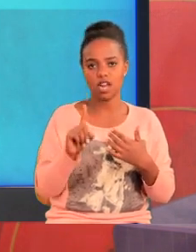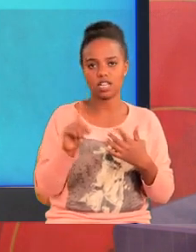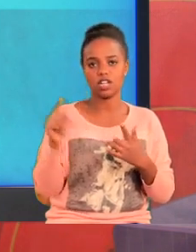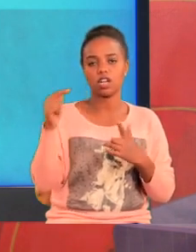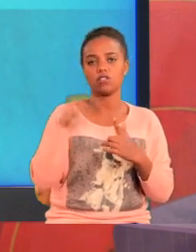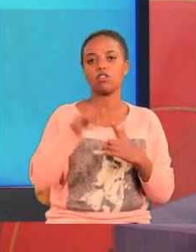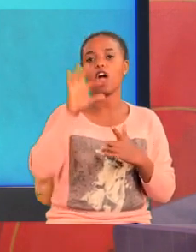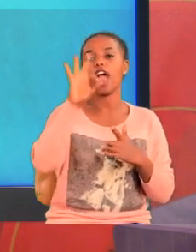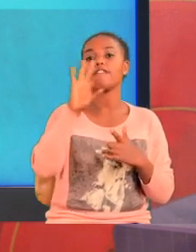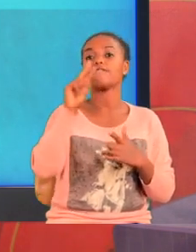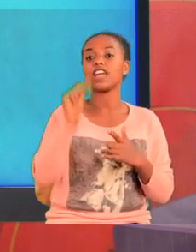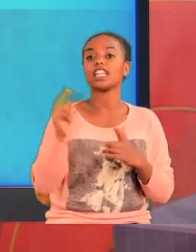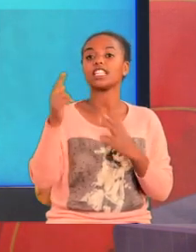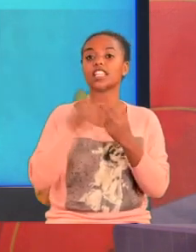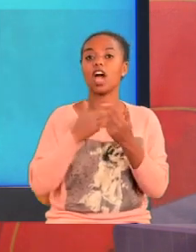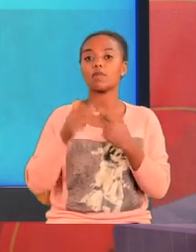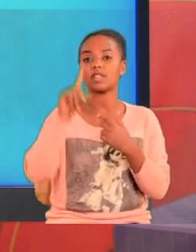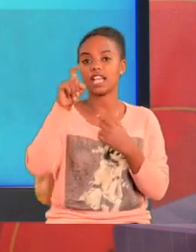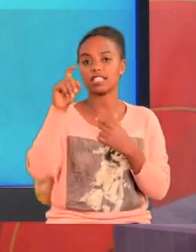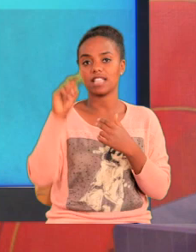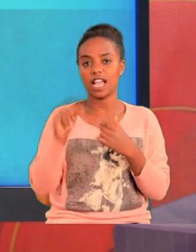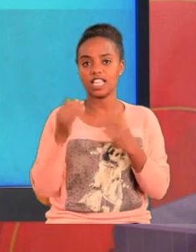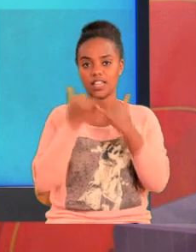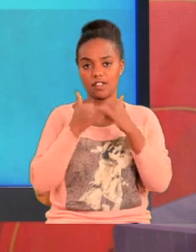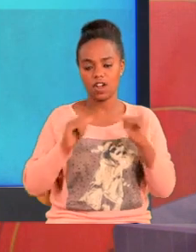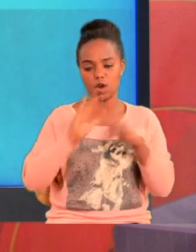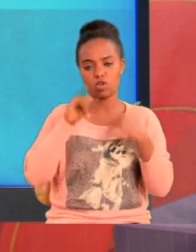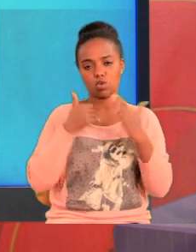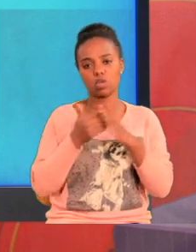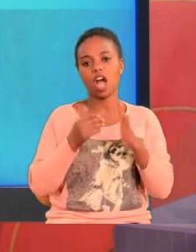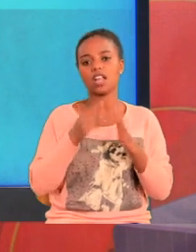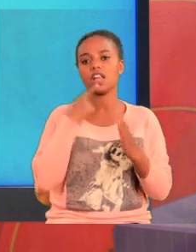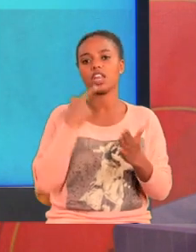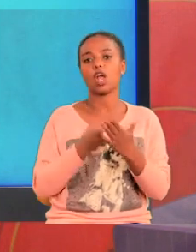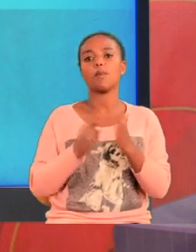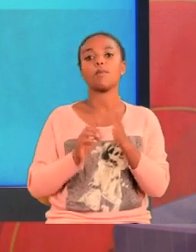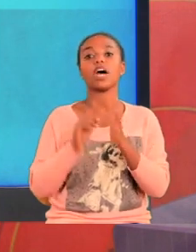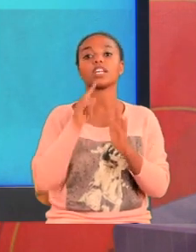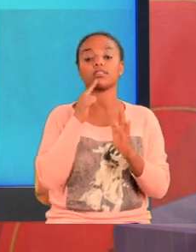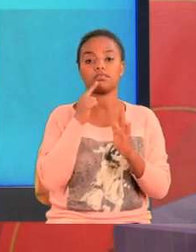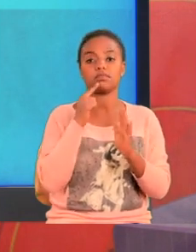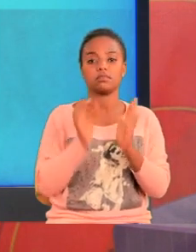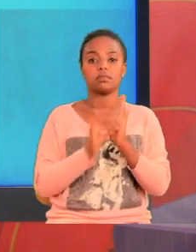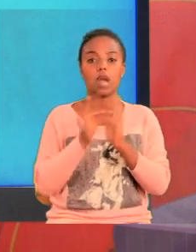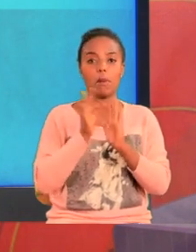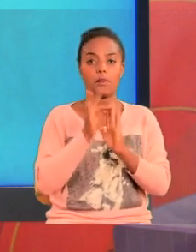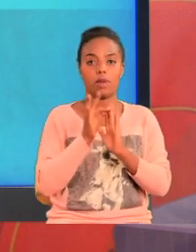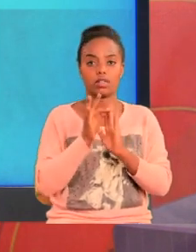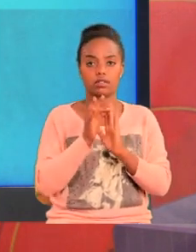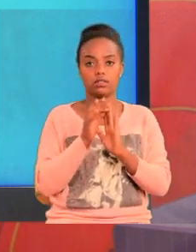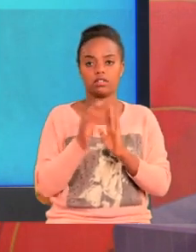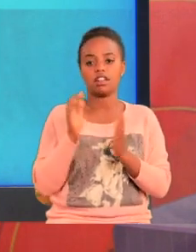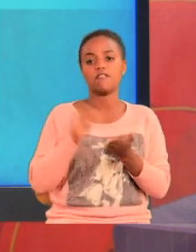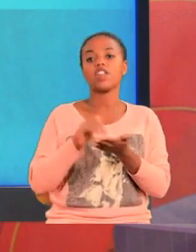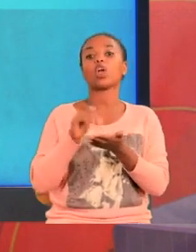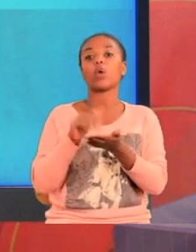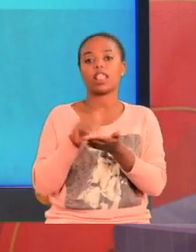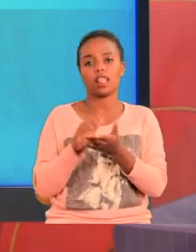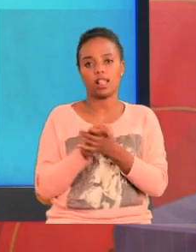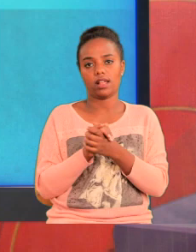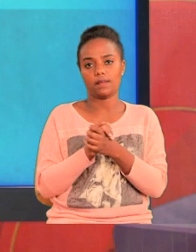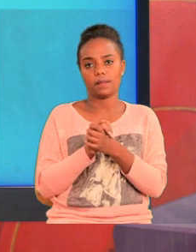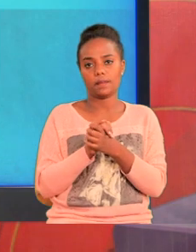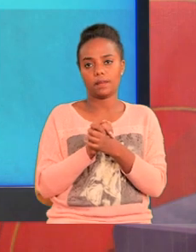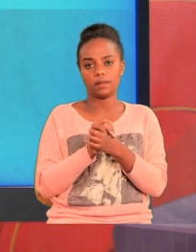fn times xn divided by the total number of data sets or sum of the frequencies.